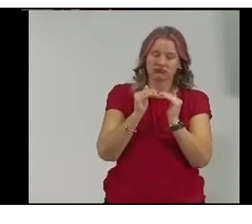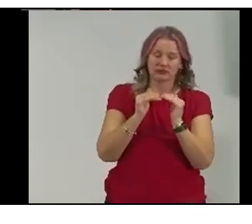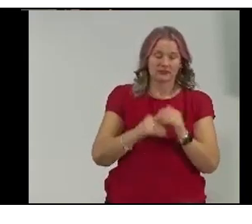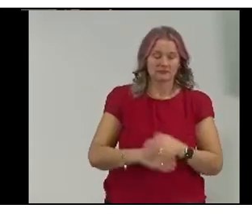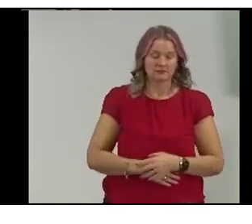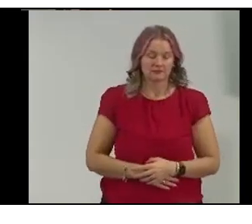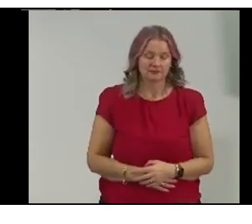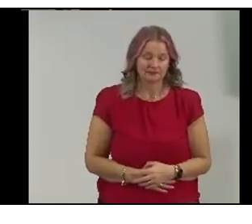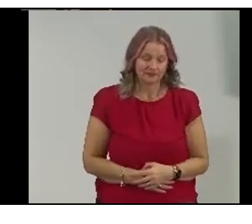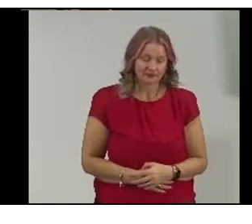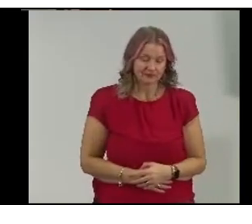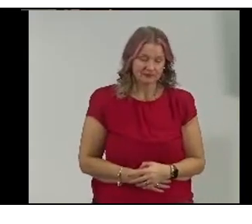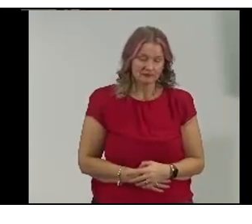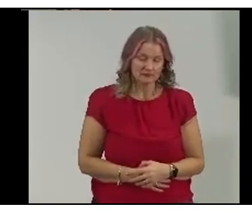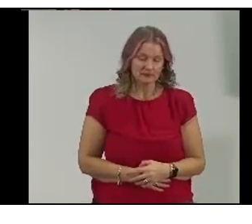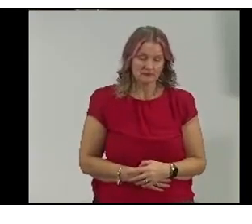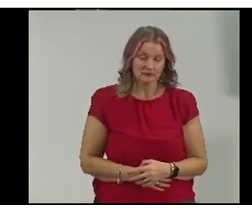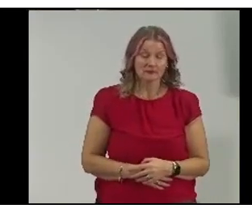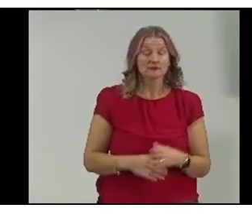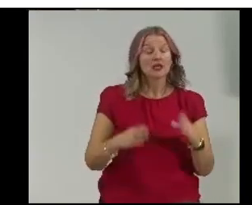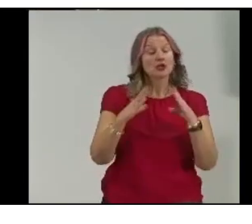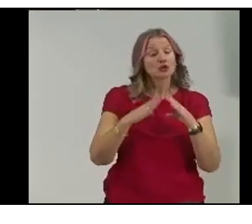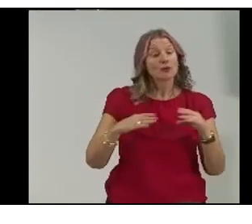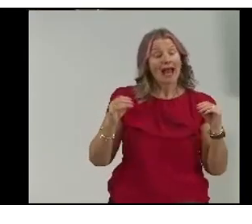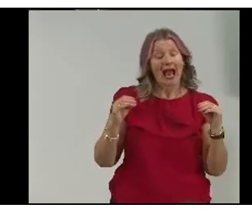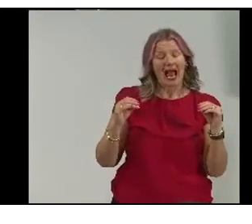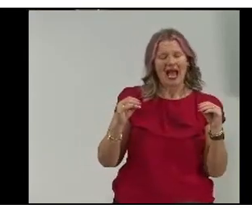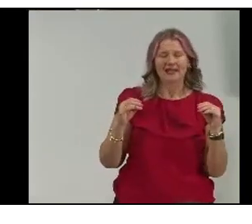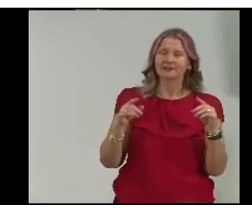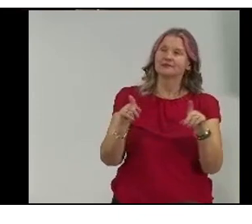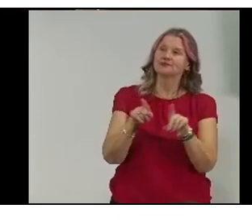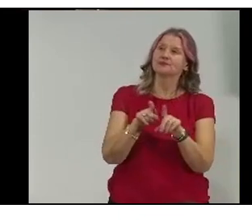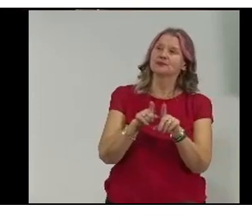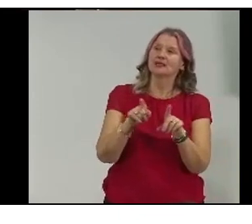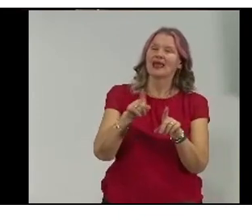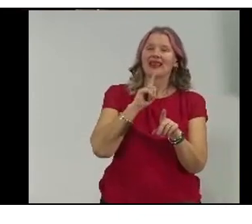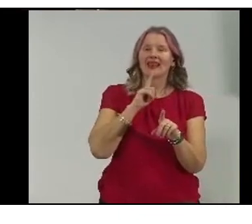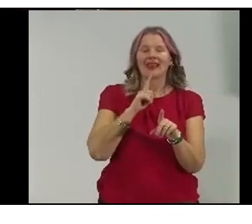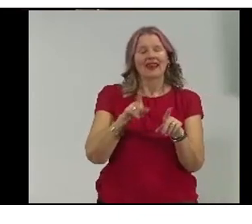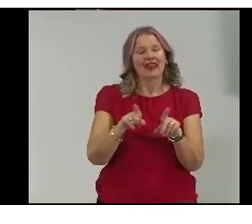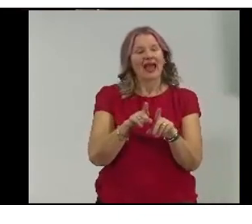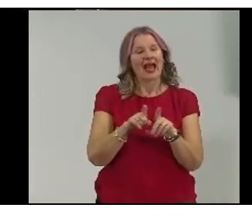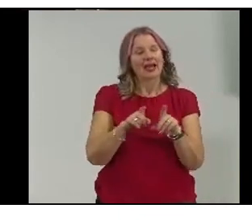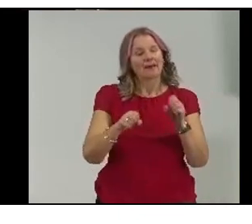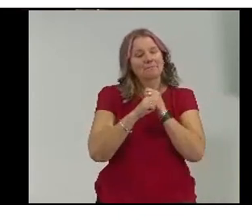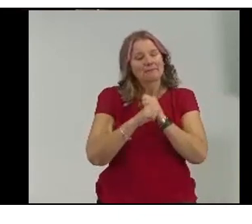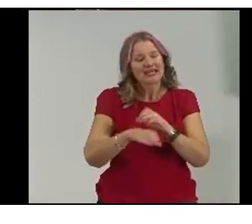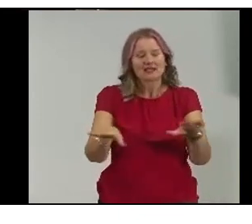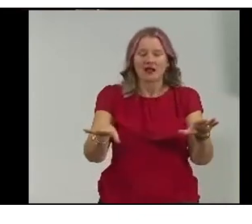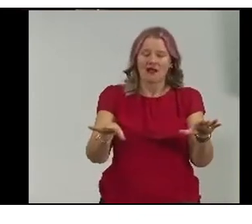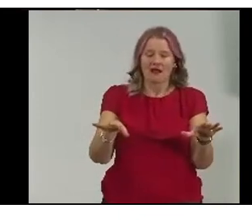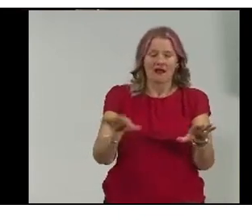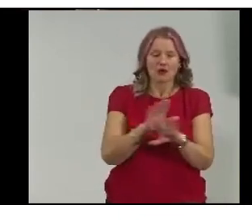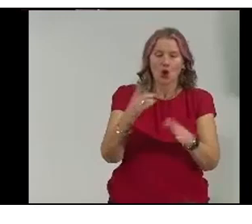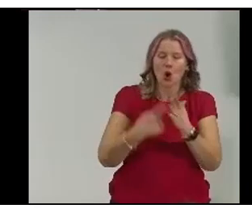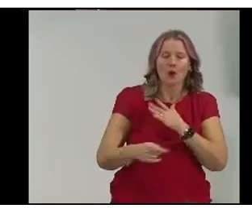area? In Japan, it used to be like, for example, media, and then let's say